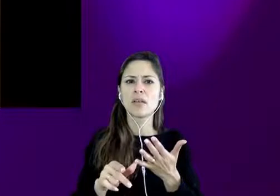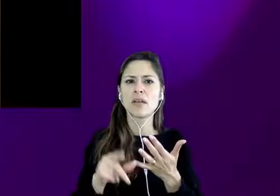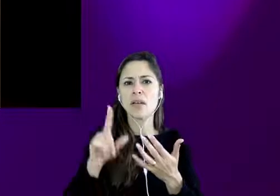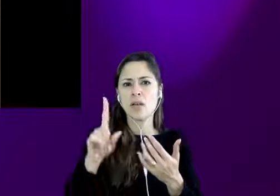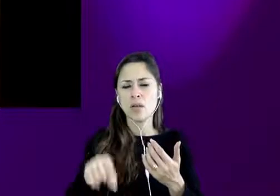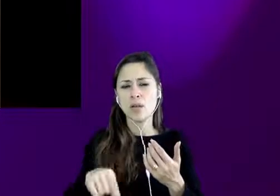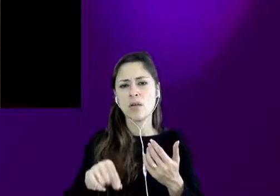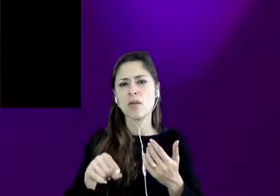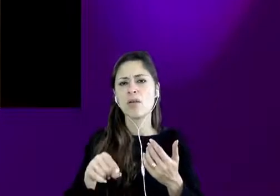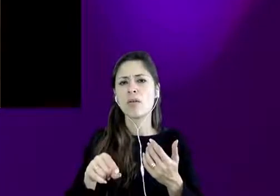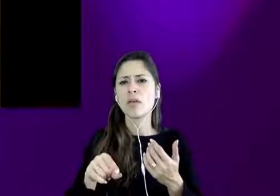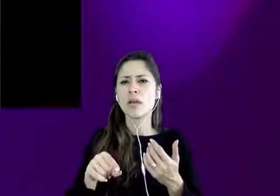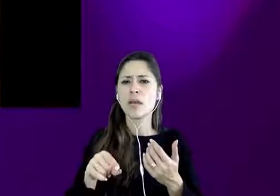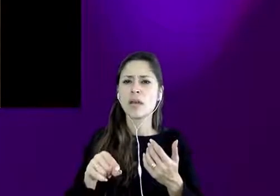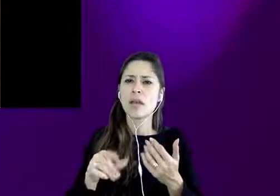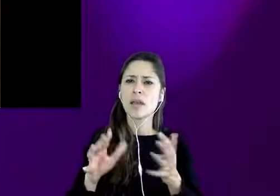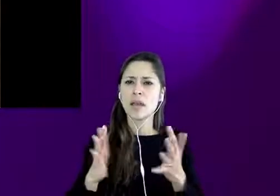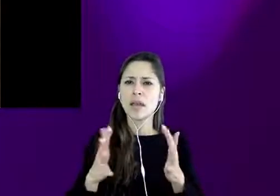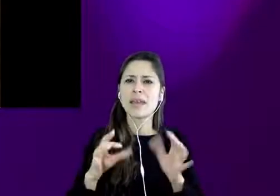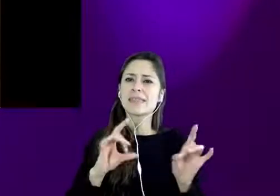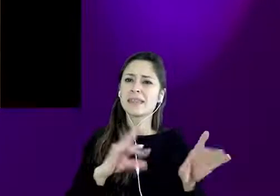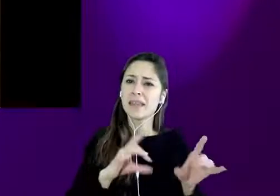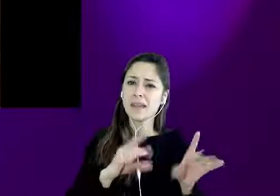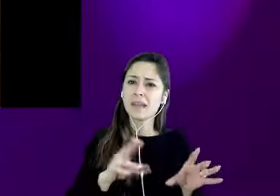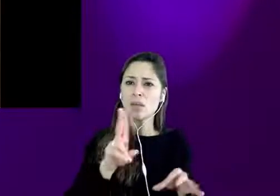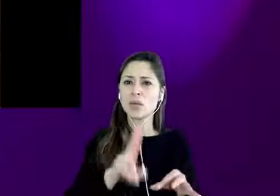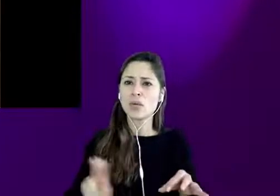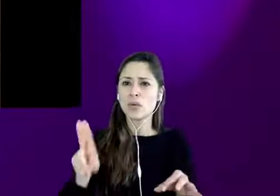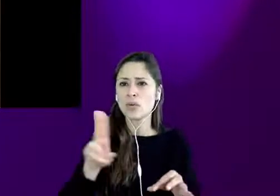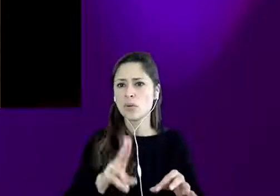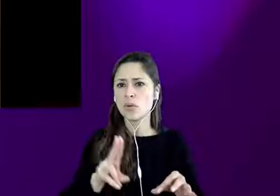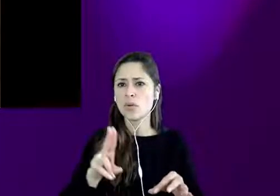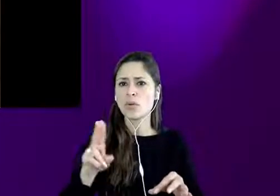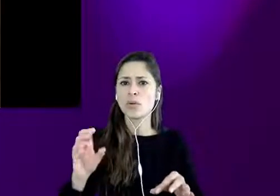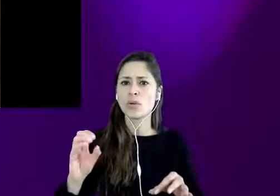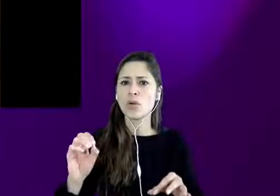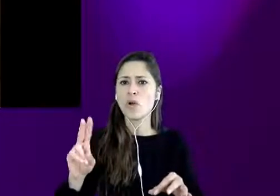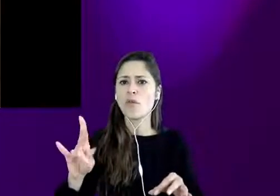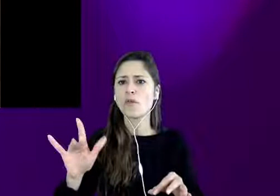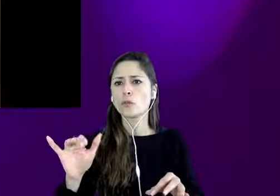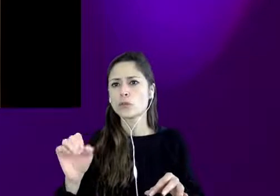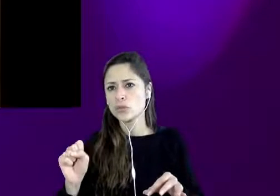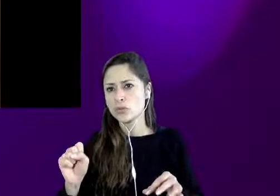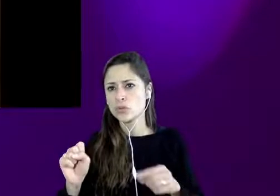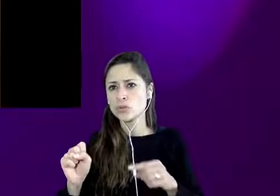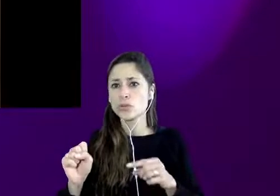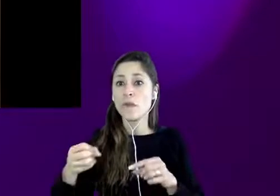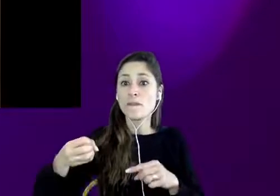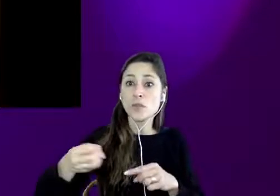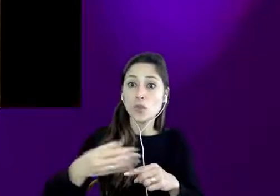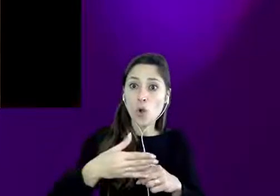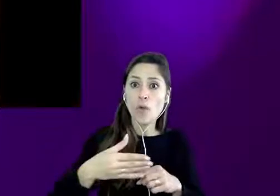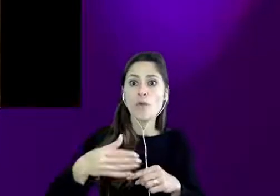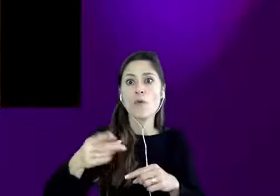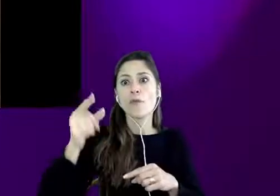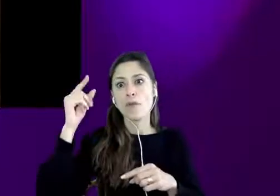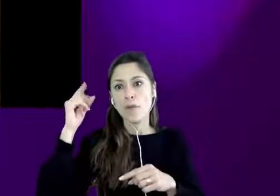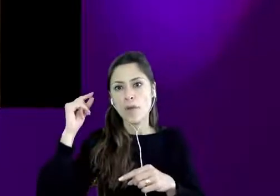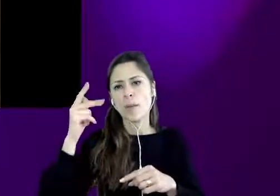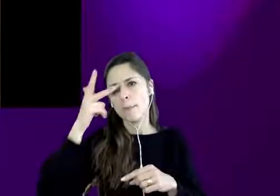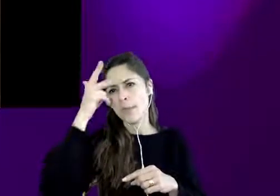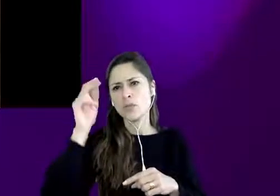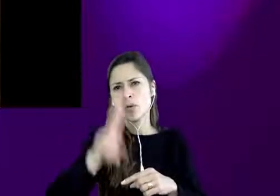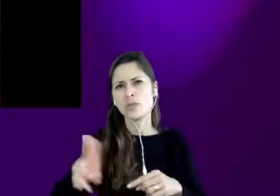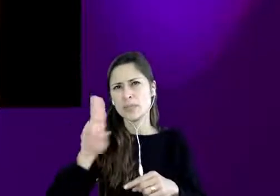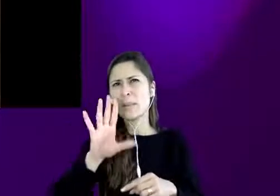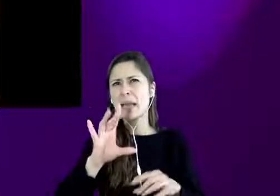eggs, but 5 to 8% less, but still, it's a tremendous technique. But then we need to understand why are